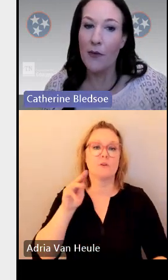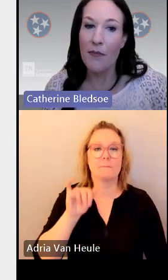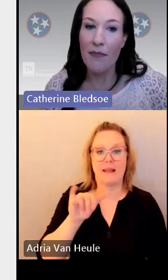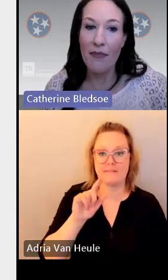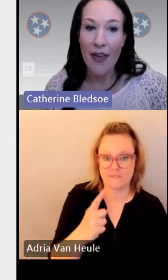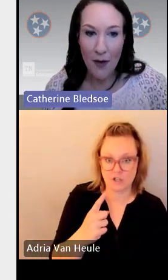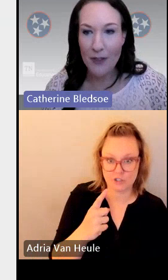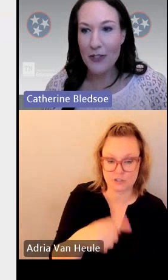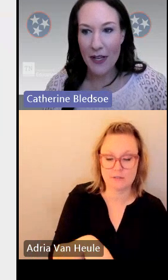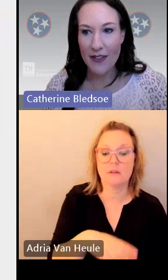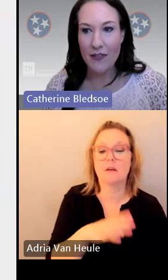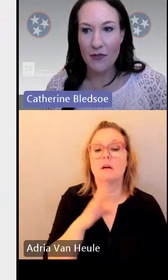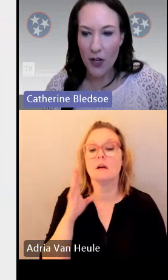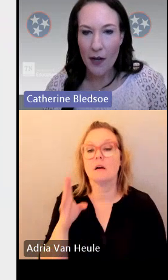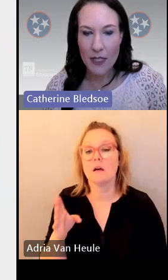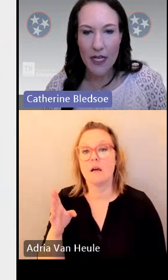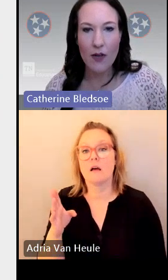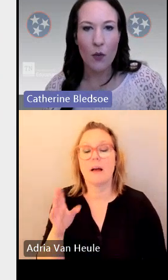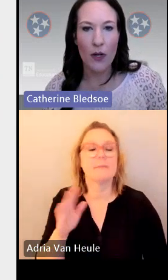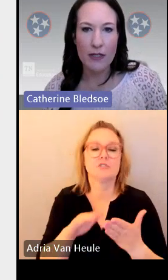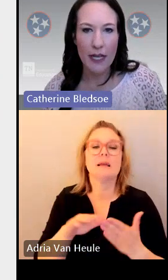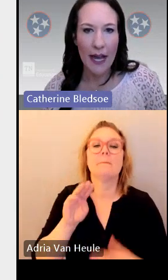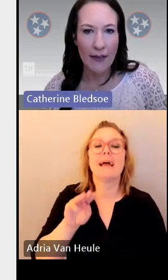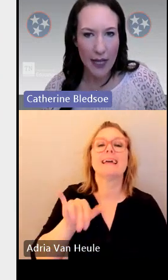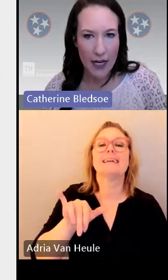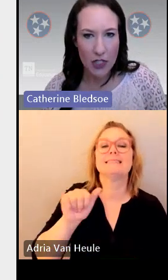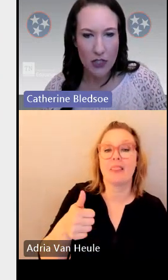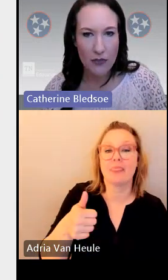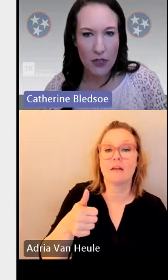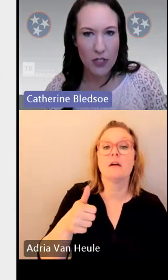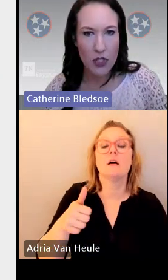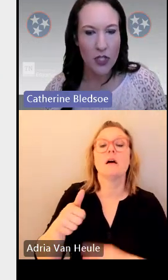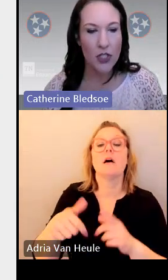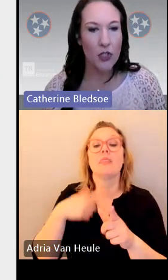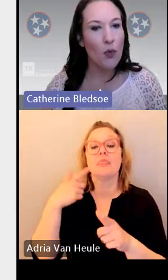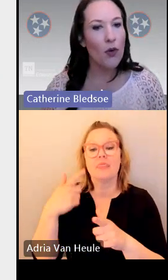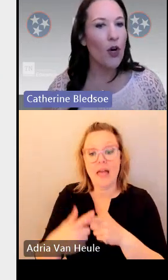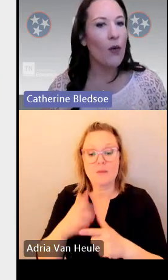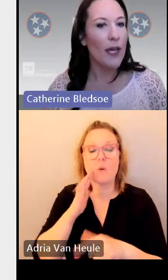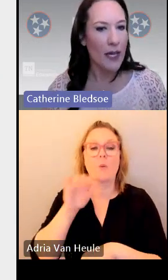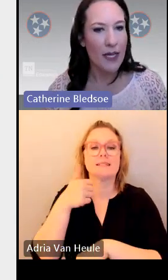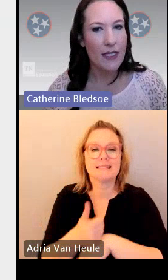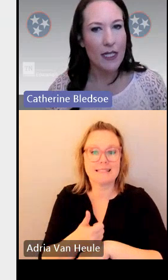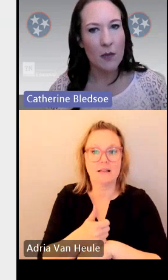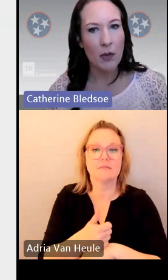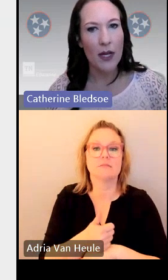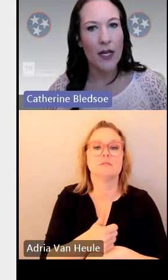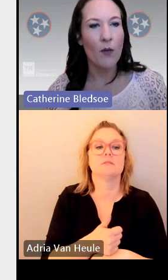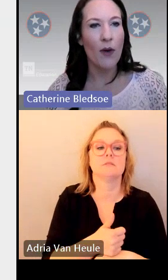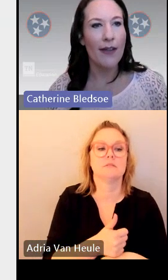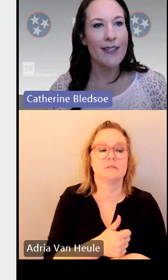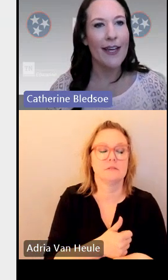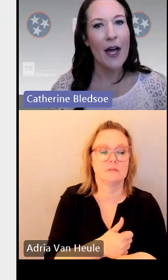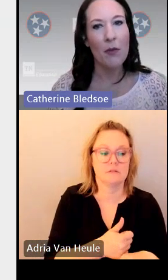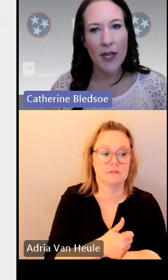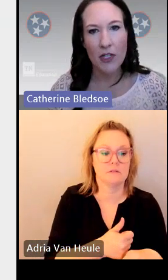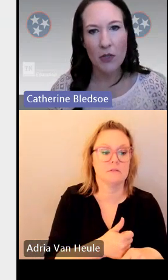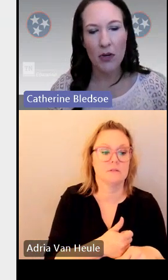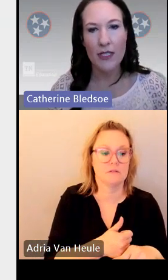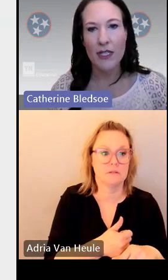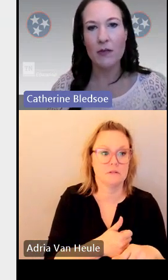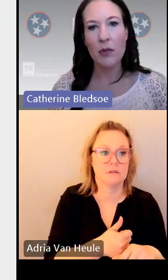Then from that, once you tell us if you're opting in, we're going to set allocations for your district. You will go into ePlan. And while I